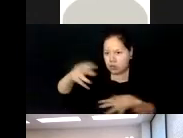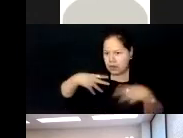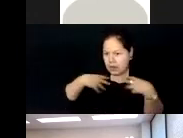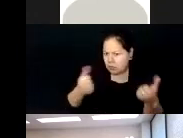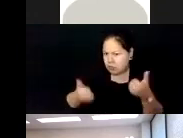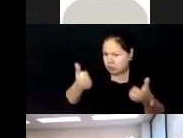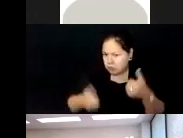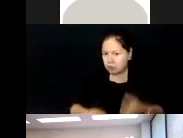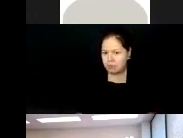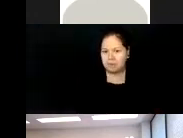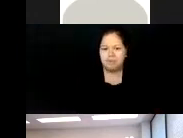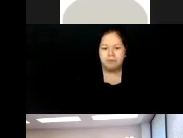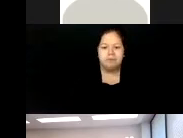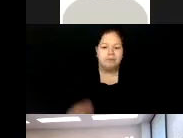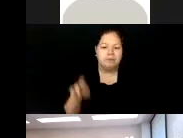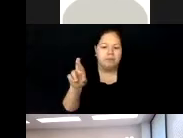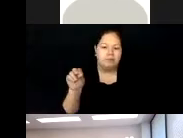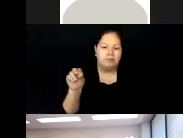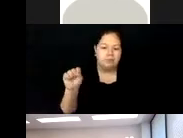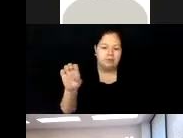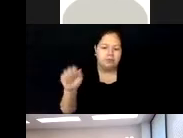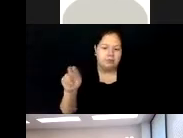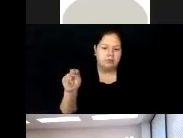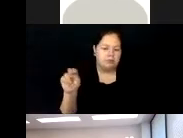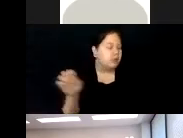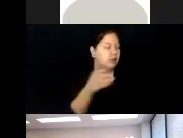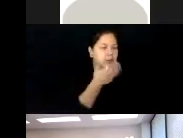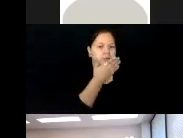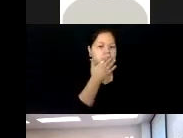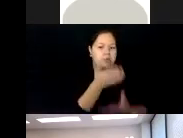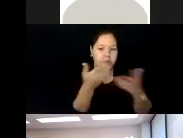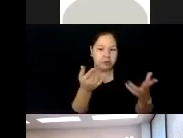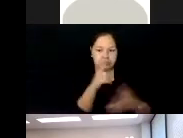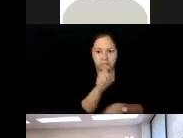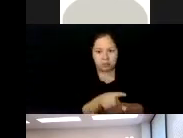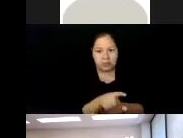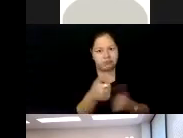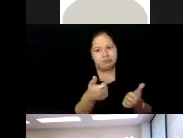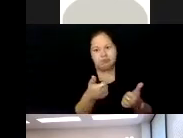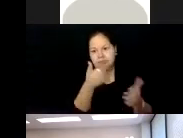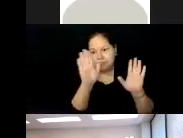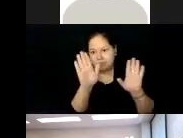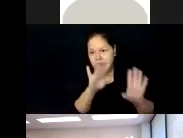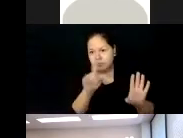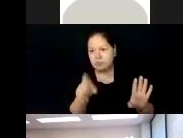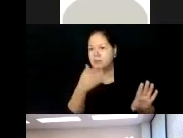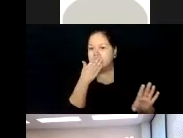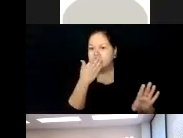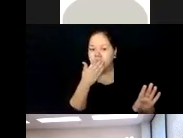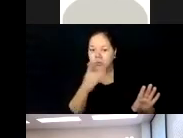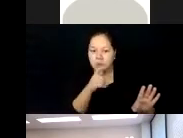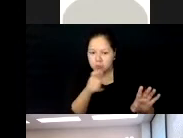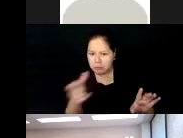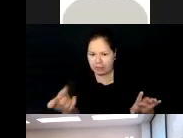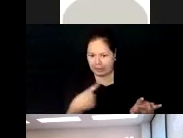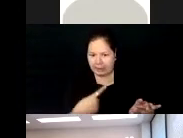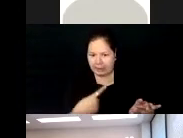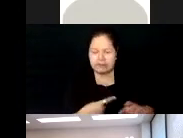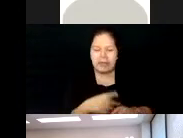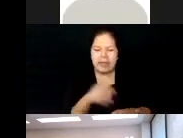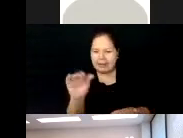goodness, thank you so much for the question, Avanti. It's a really great question. Thanks to those who posed that and similar